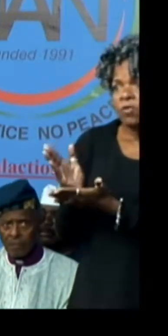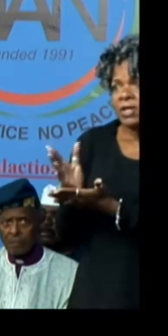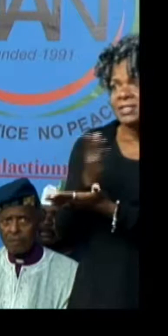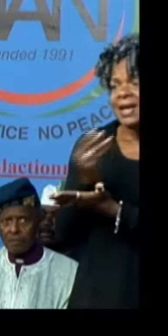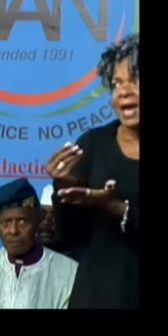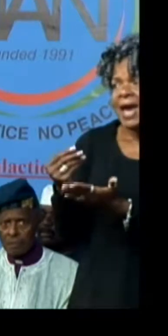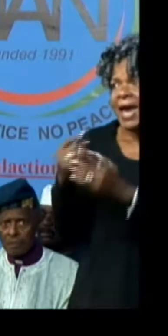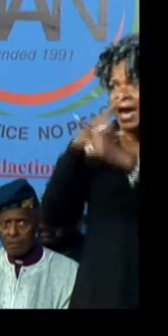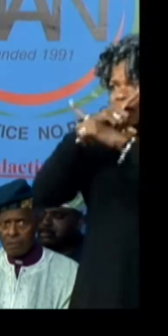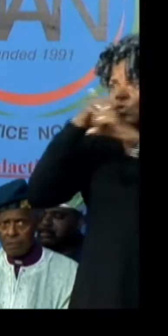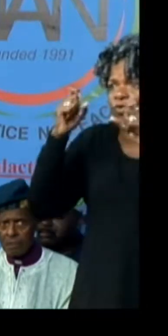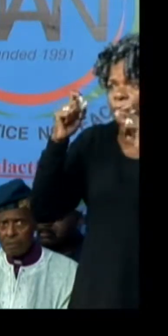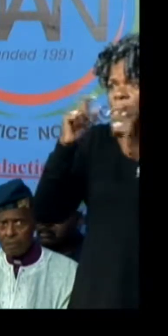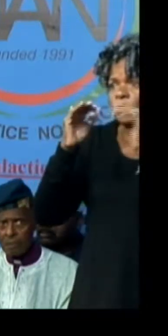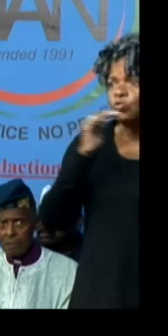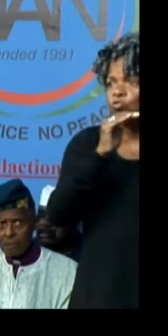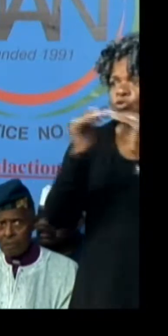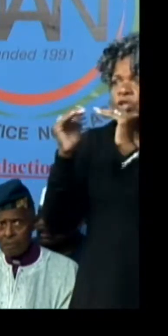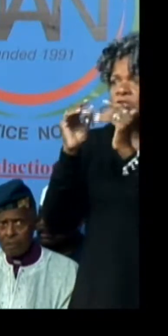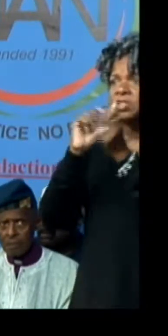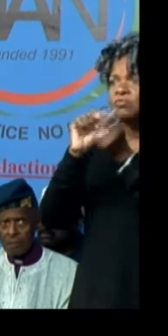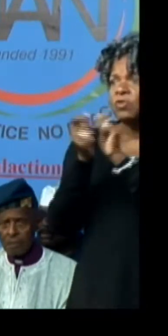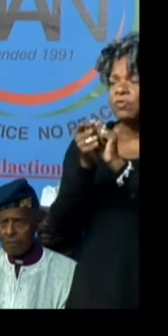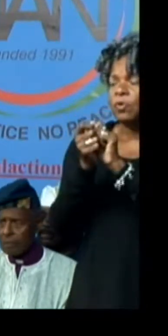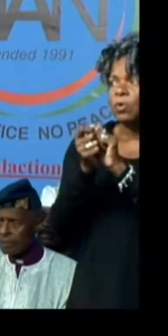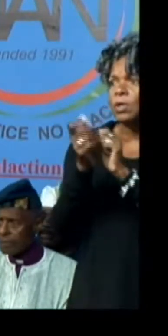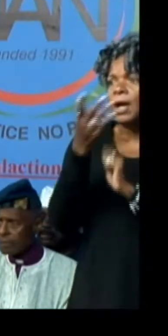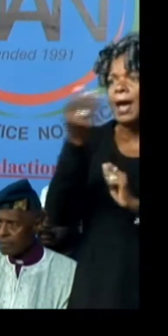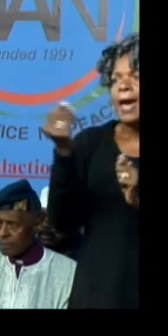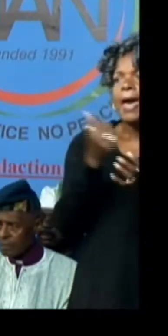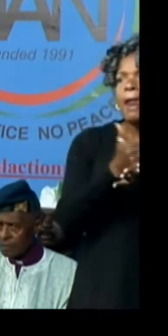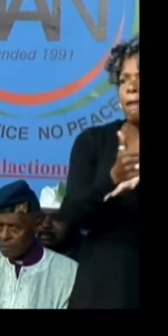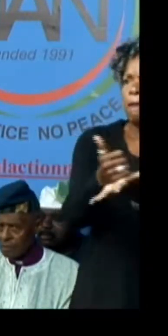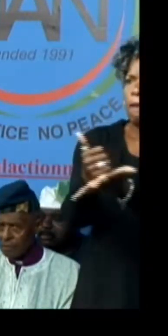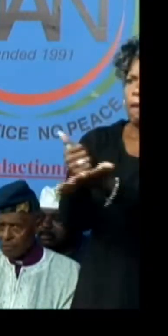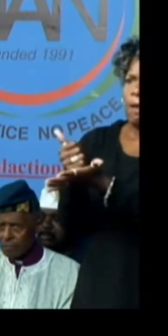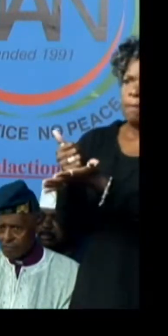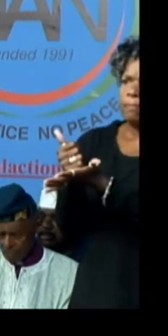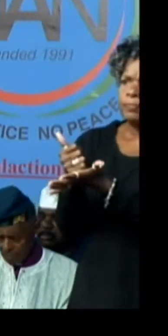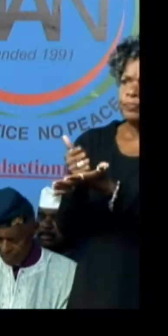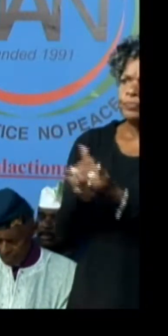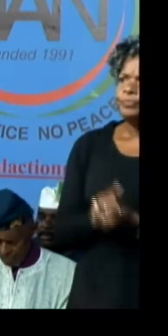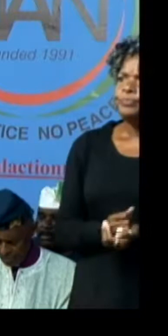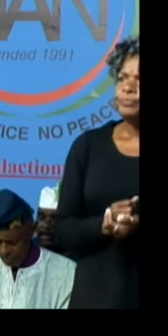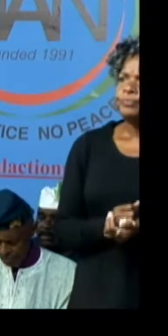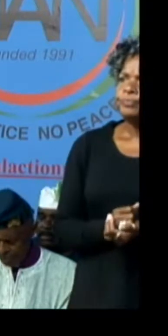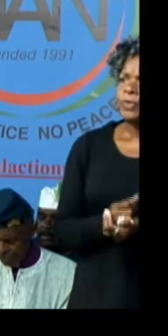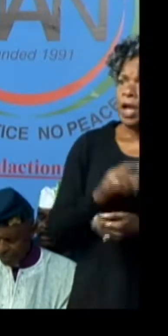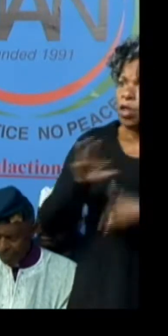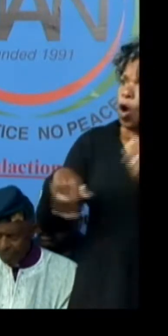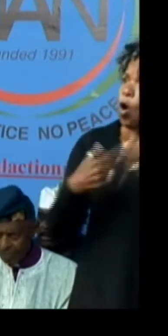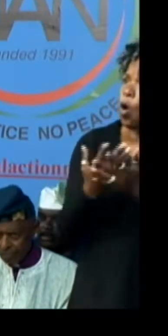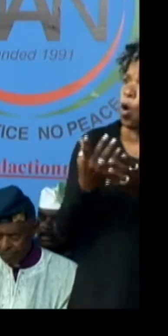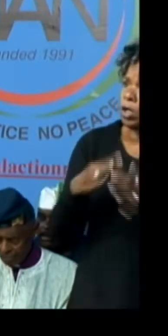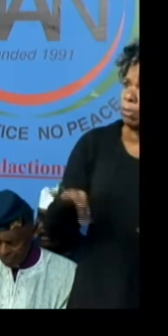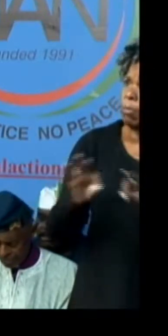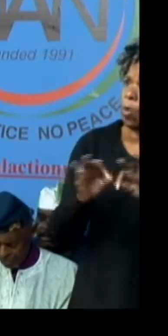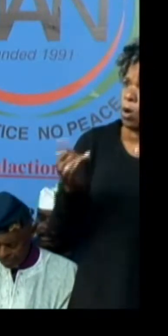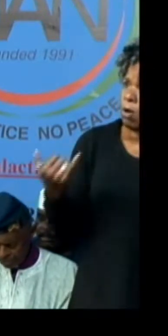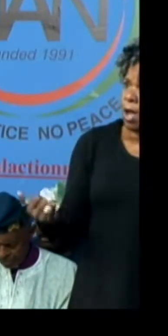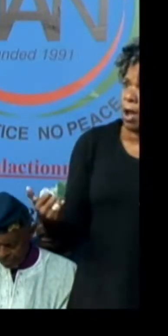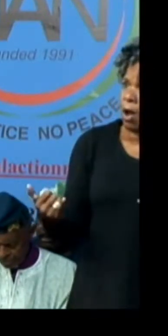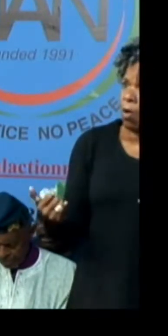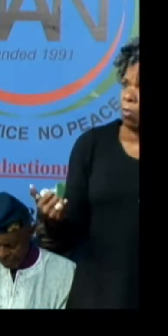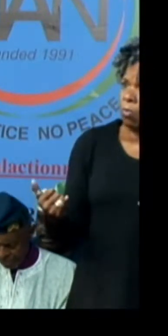the critical issue of health. Those are all threatened today. So on the